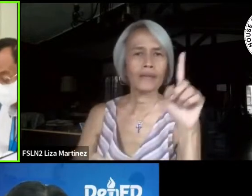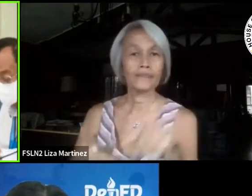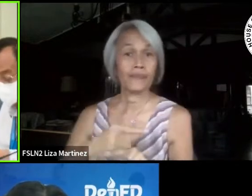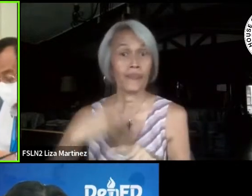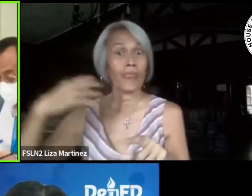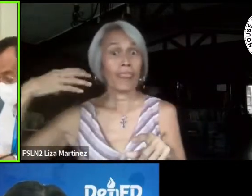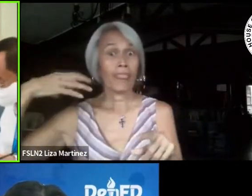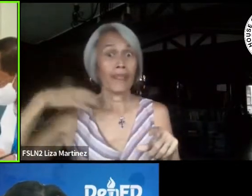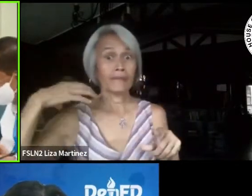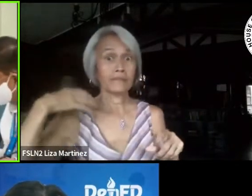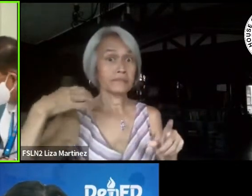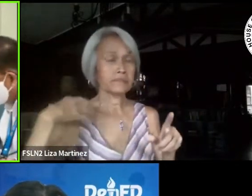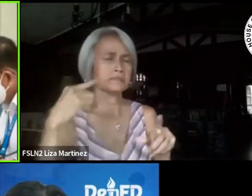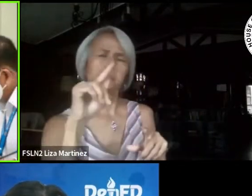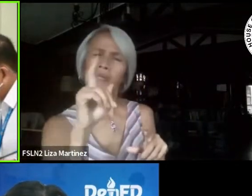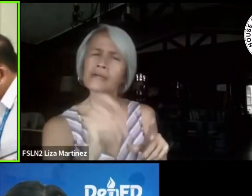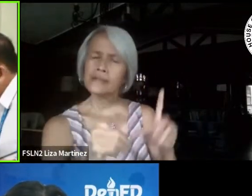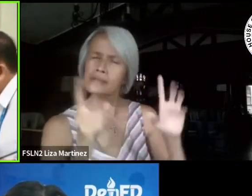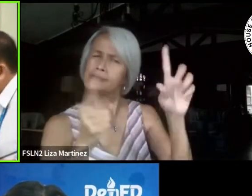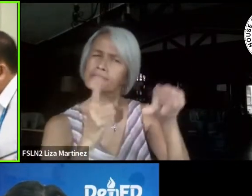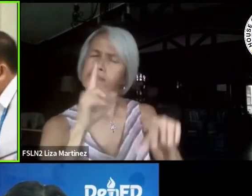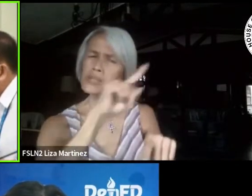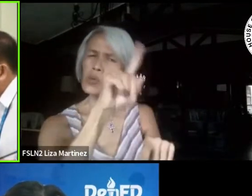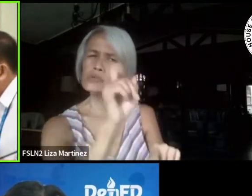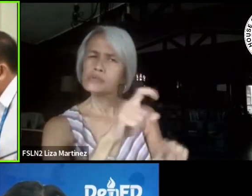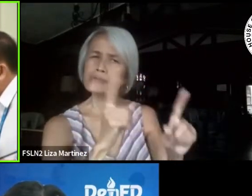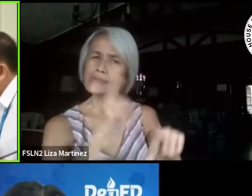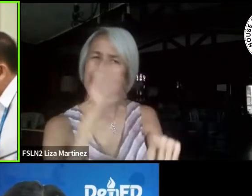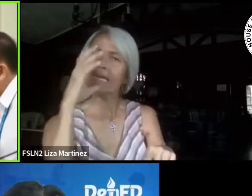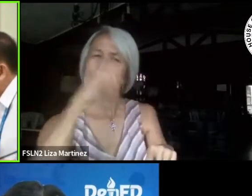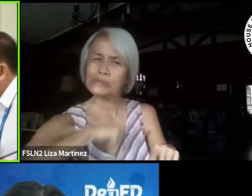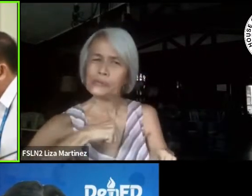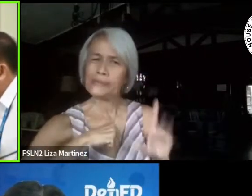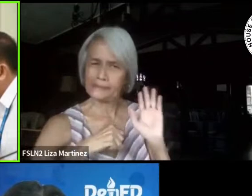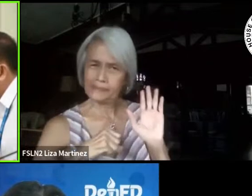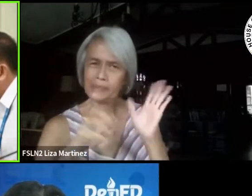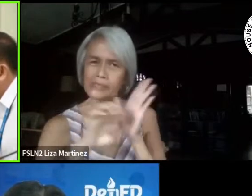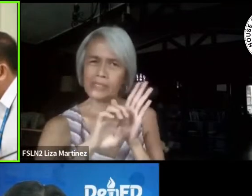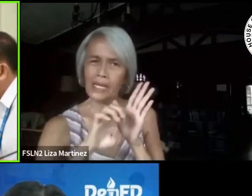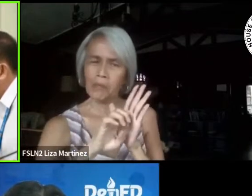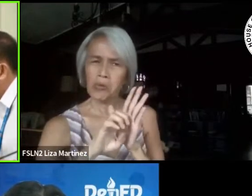kung assuming lang ano, hypothetical lang, extreme case, wala.